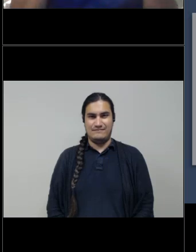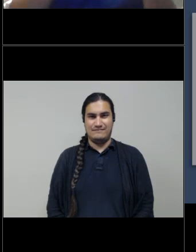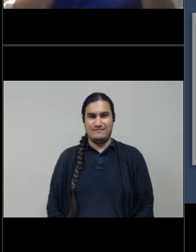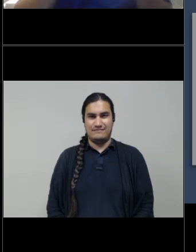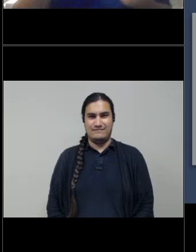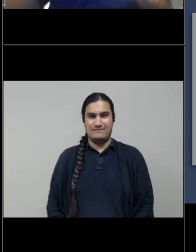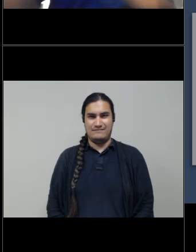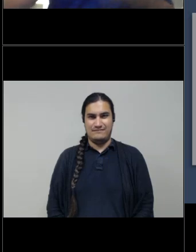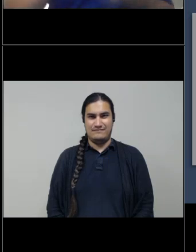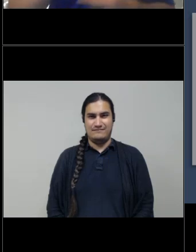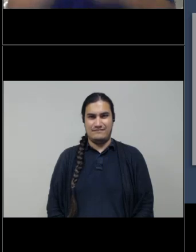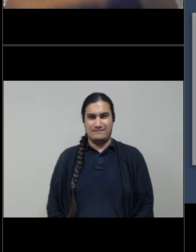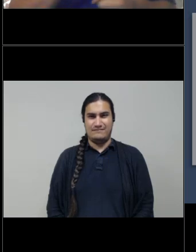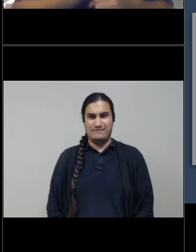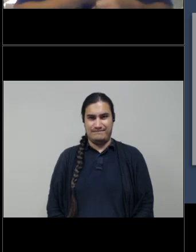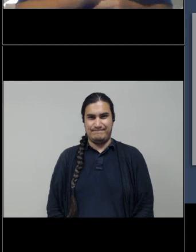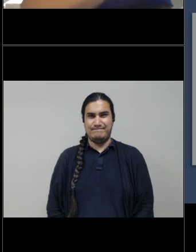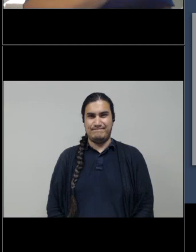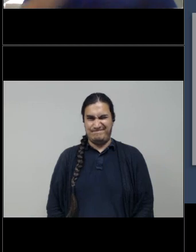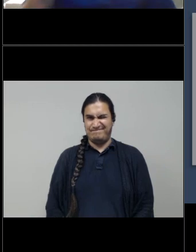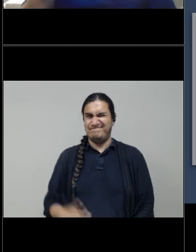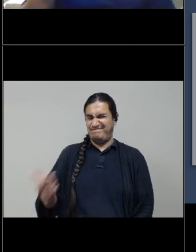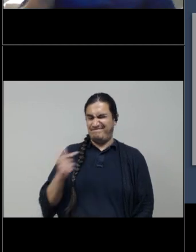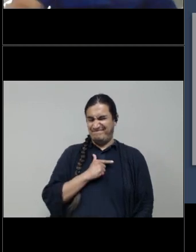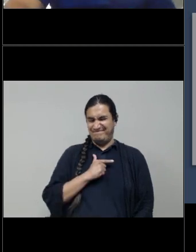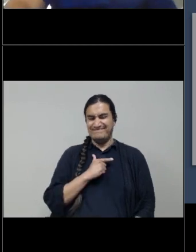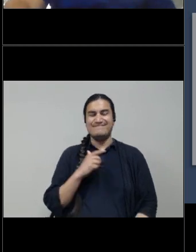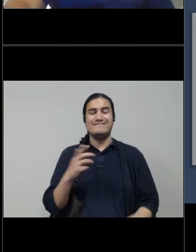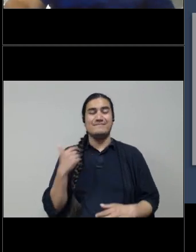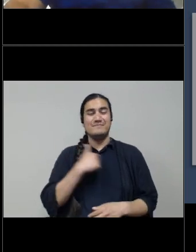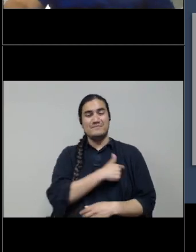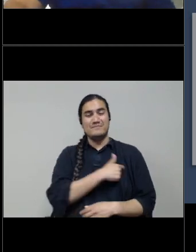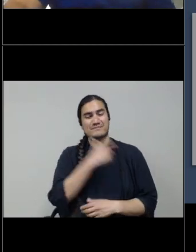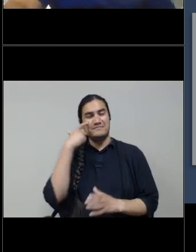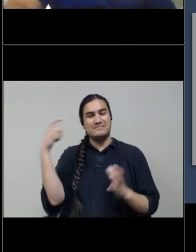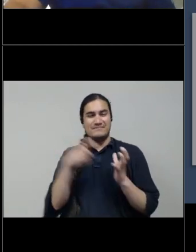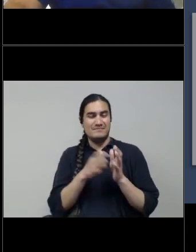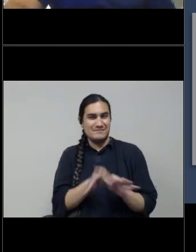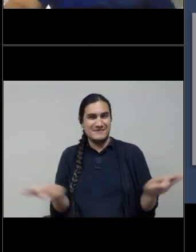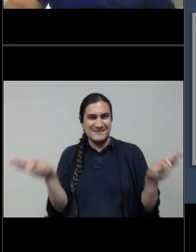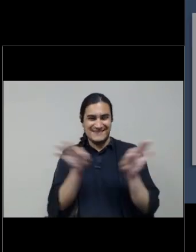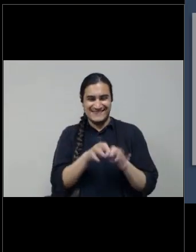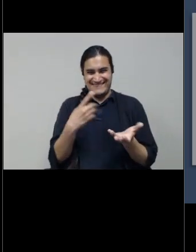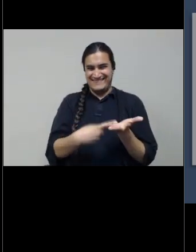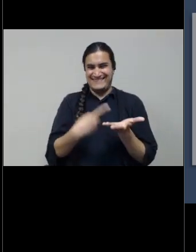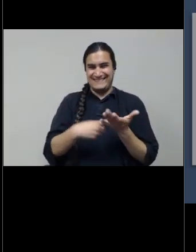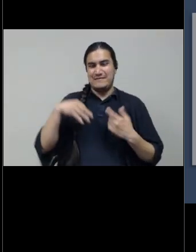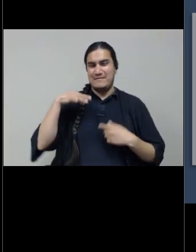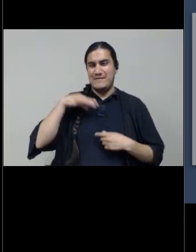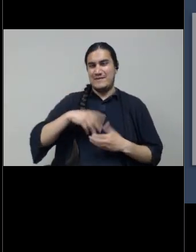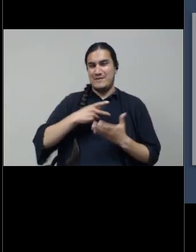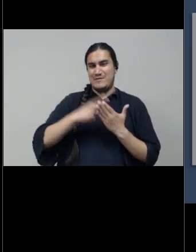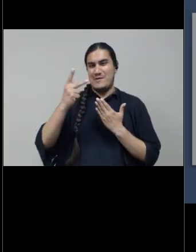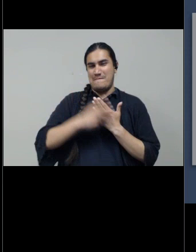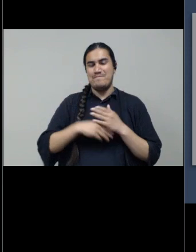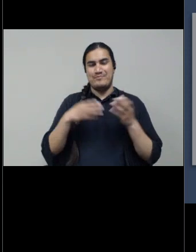year. Commission staff recognizes the importance of discussing the benefits the program is providing throughout the